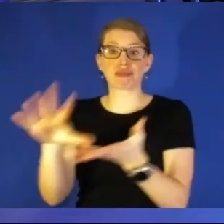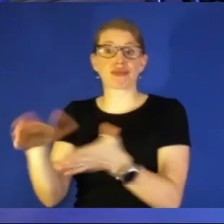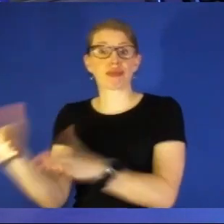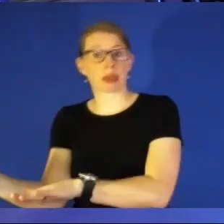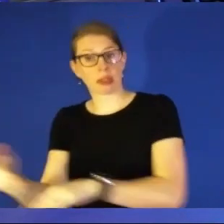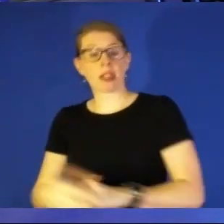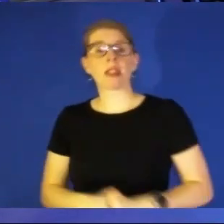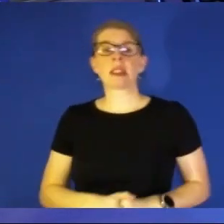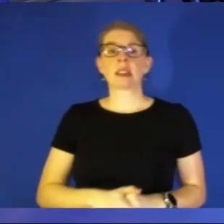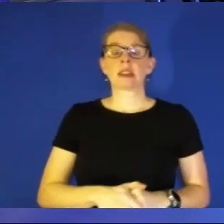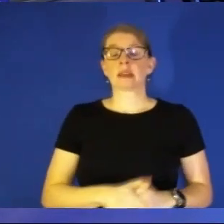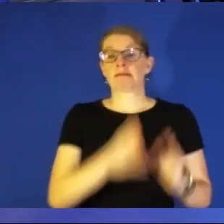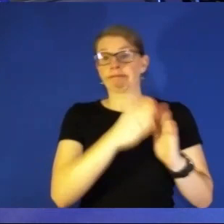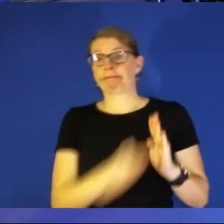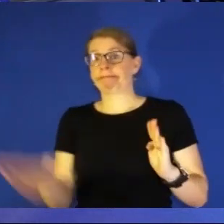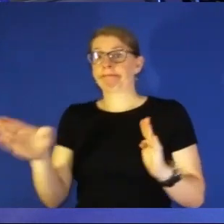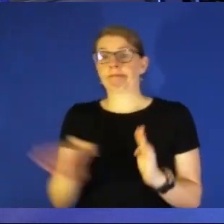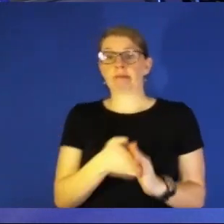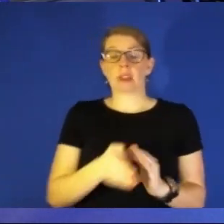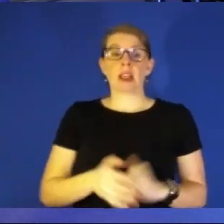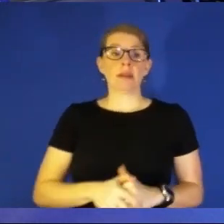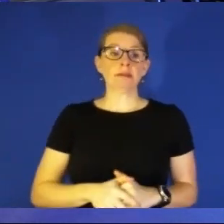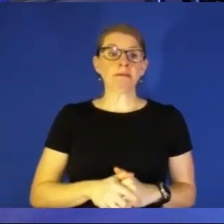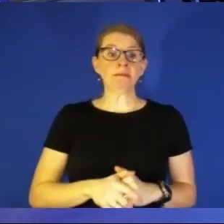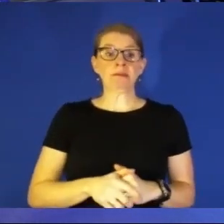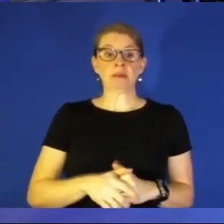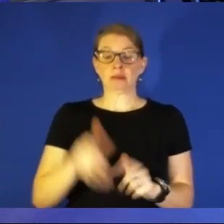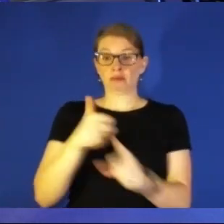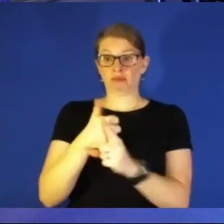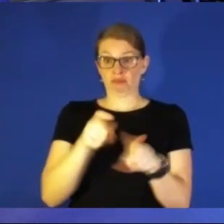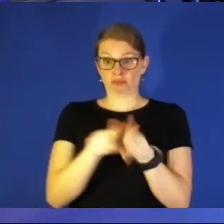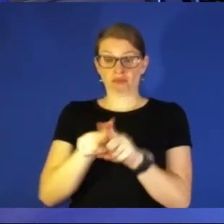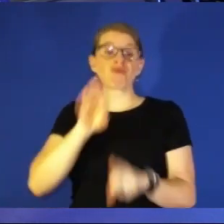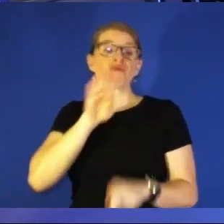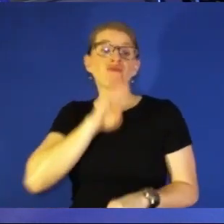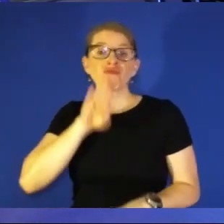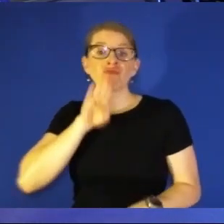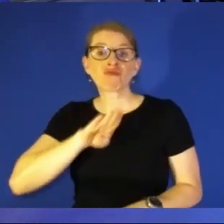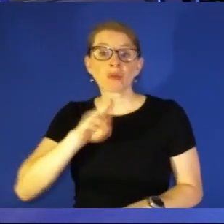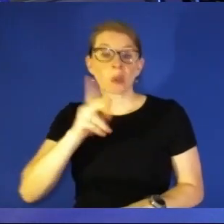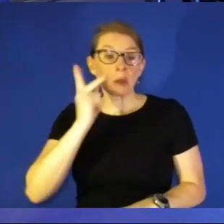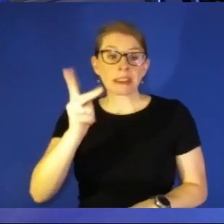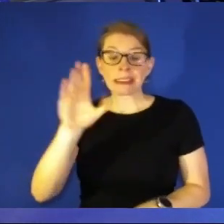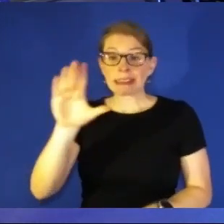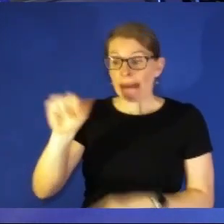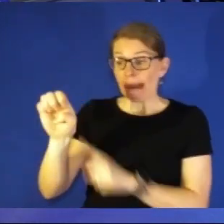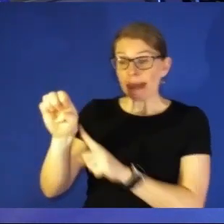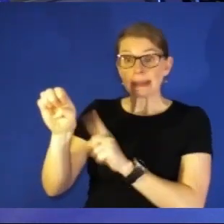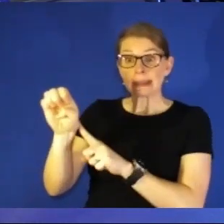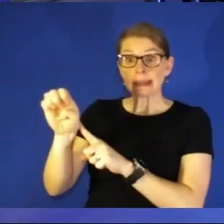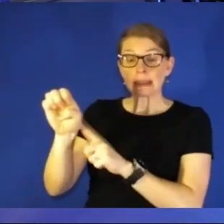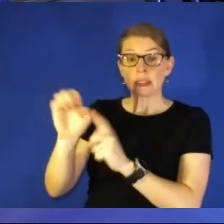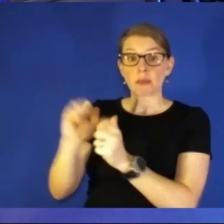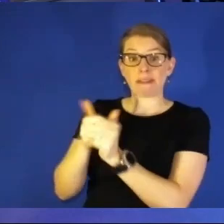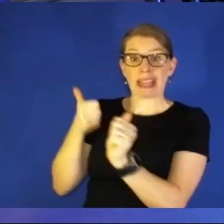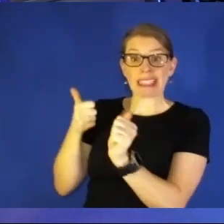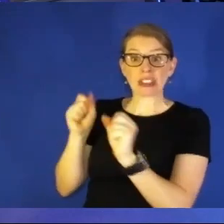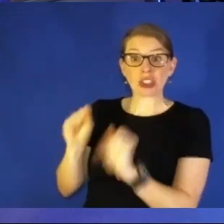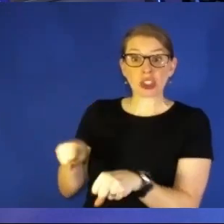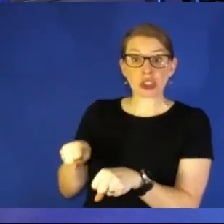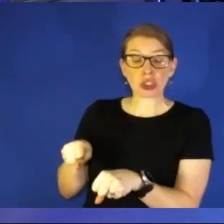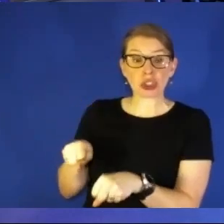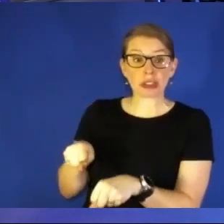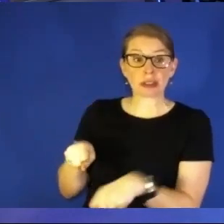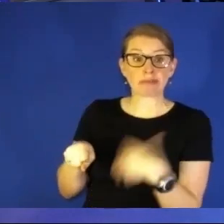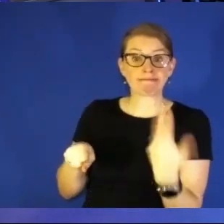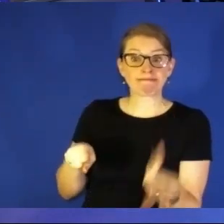Is there also frustration when you see cases that it could have been prevented?